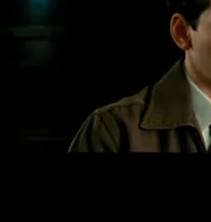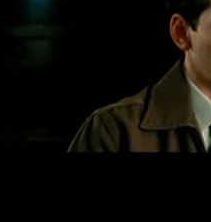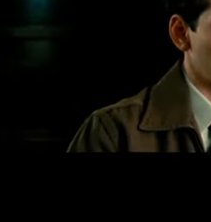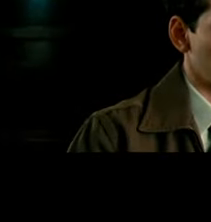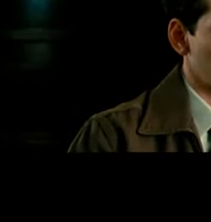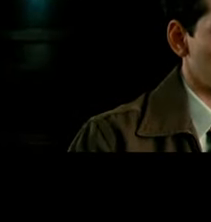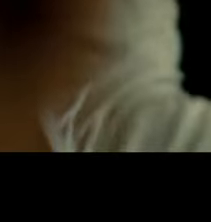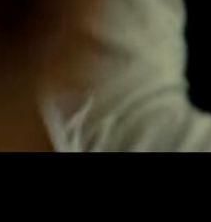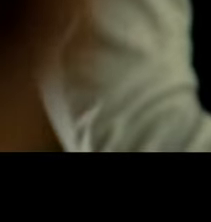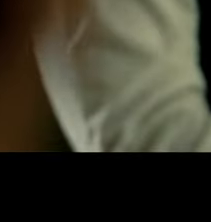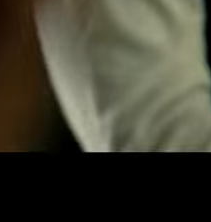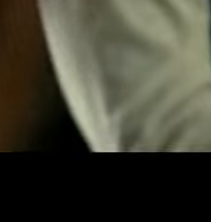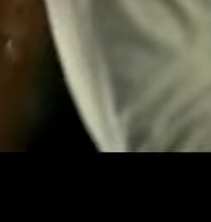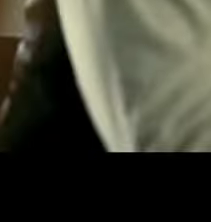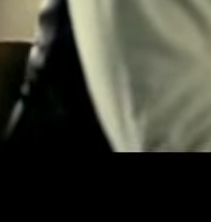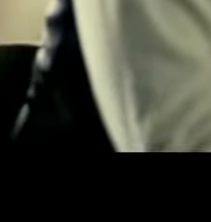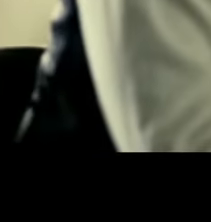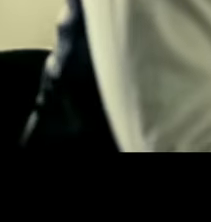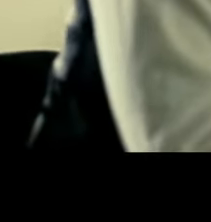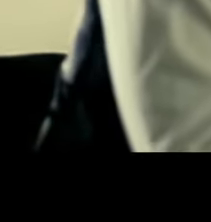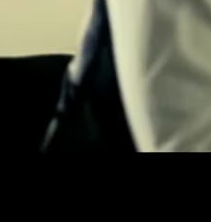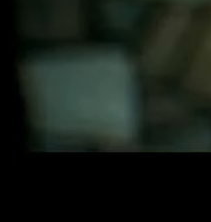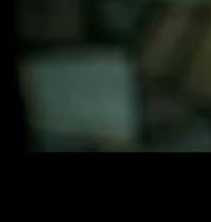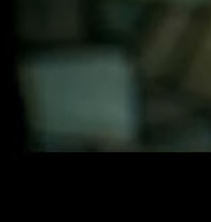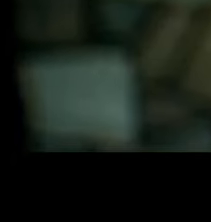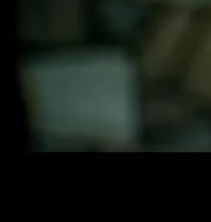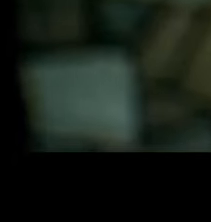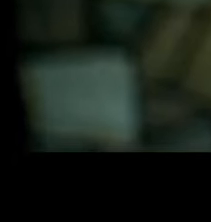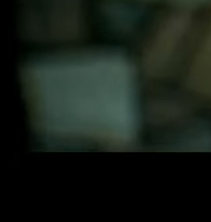We go on the night of the 15th. It's a hard deadline.